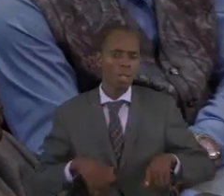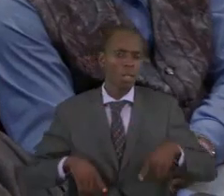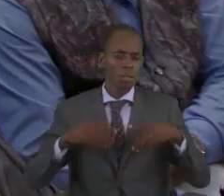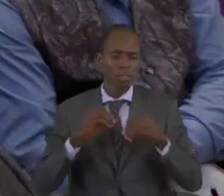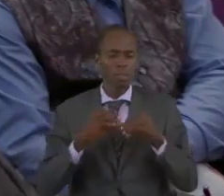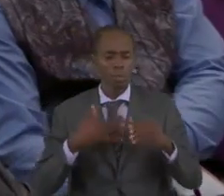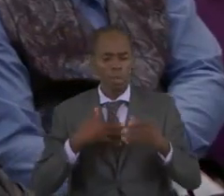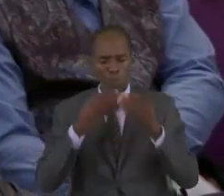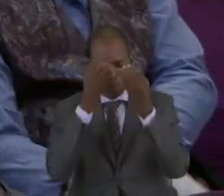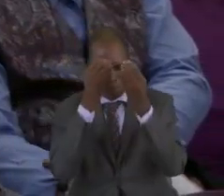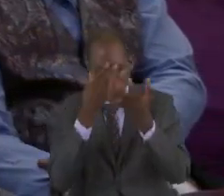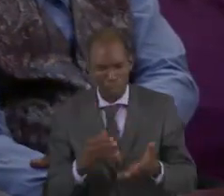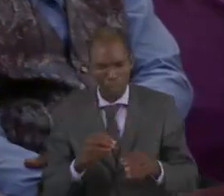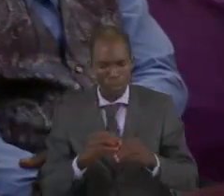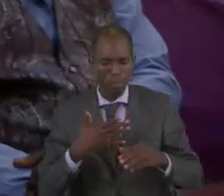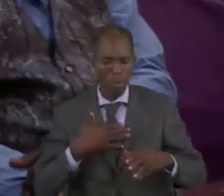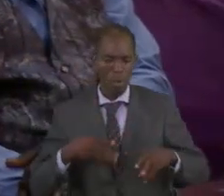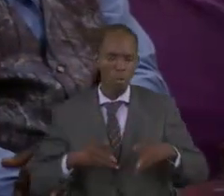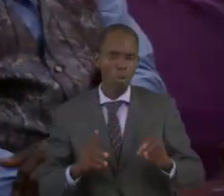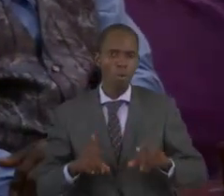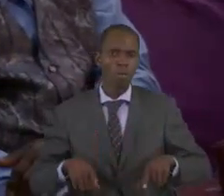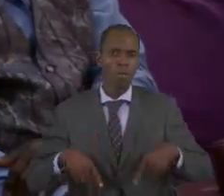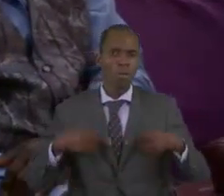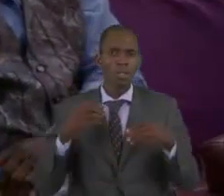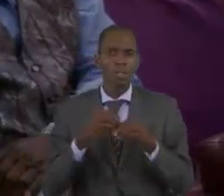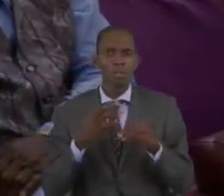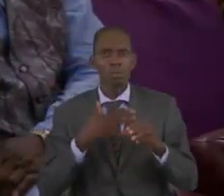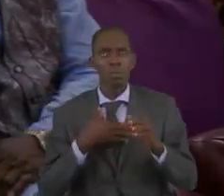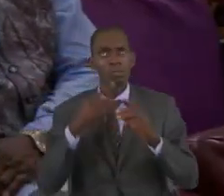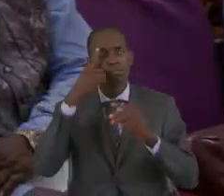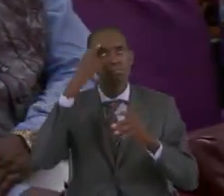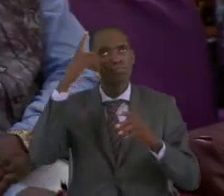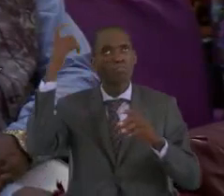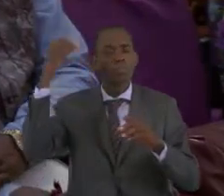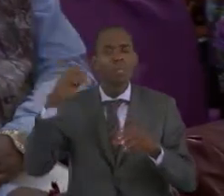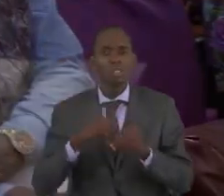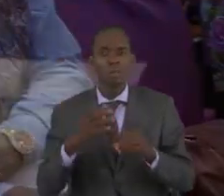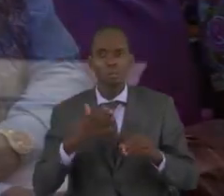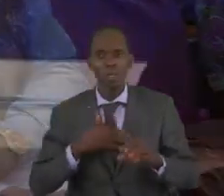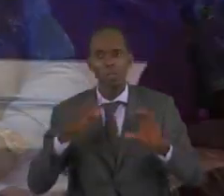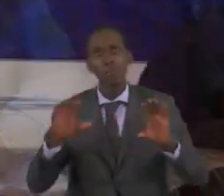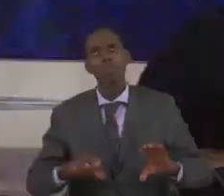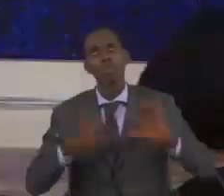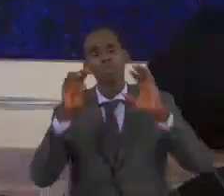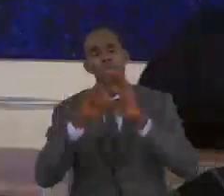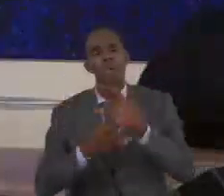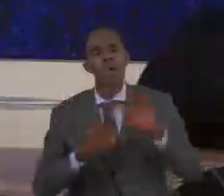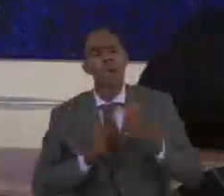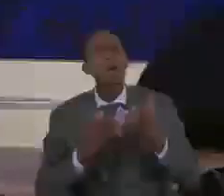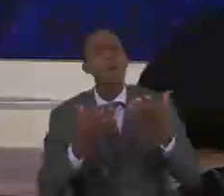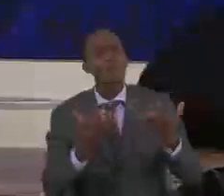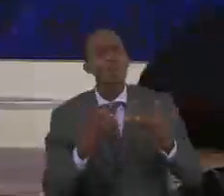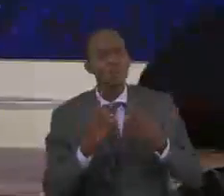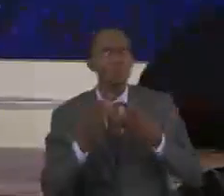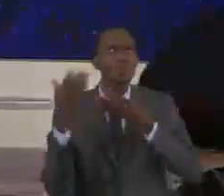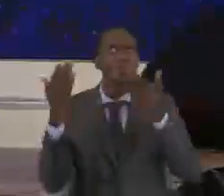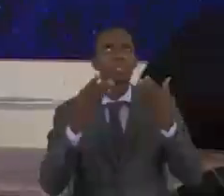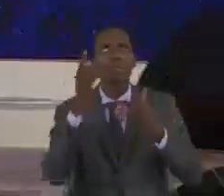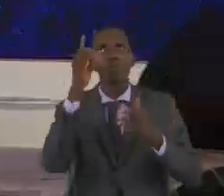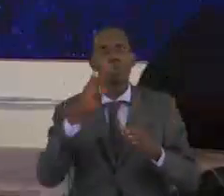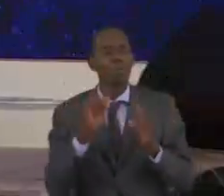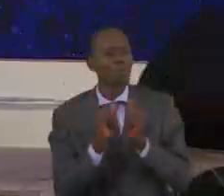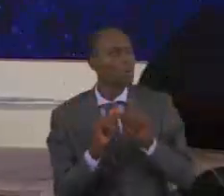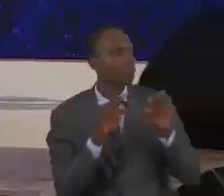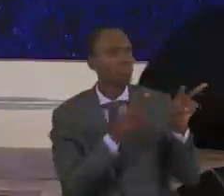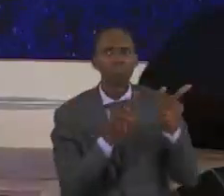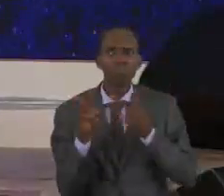obedience, in my way of life, in my aspiration, in my commitment. I want to serve God without looking here